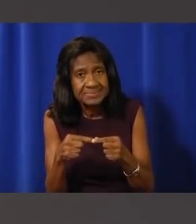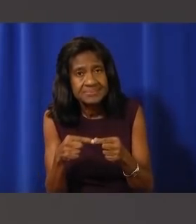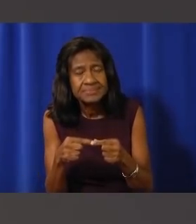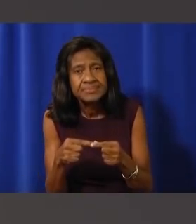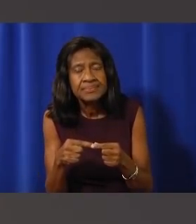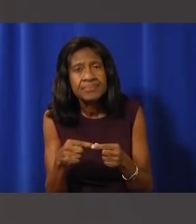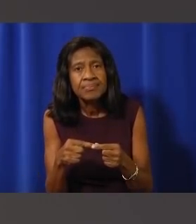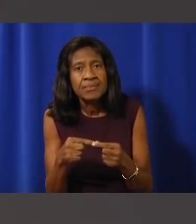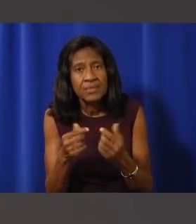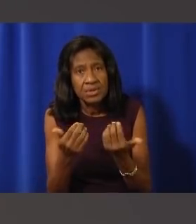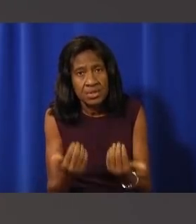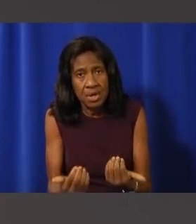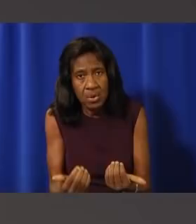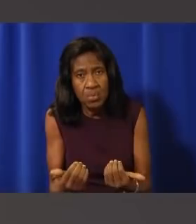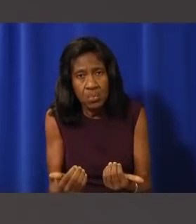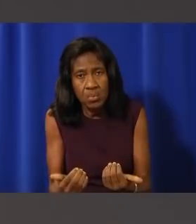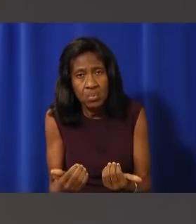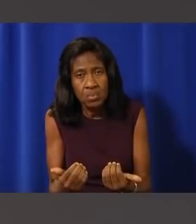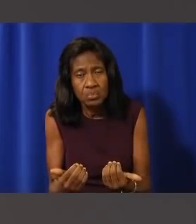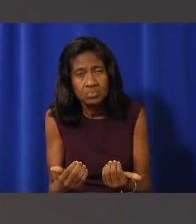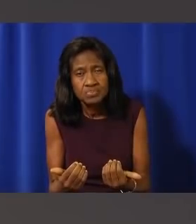This brings,